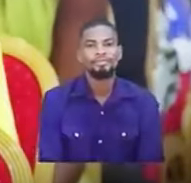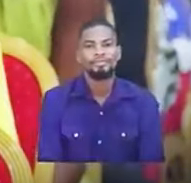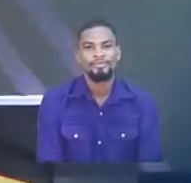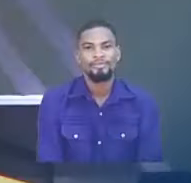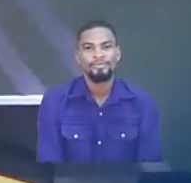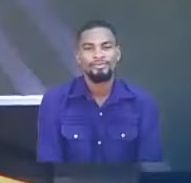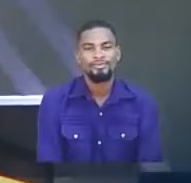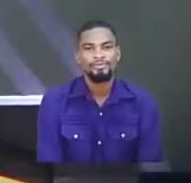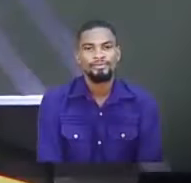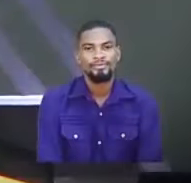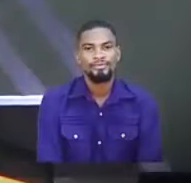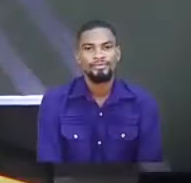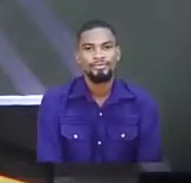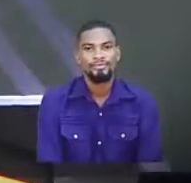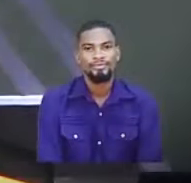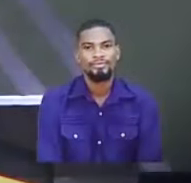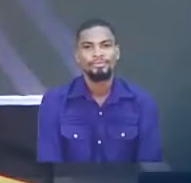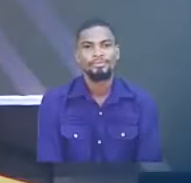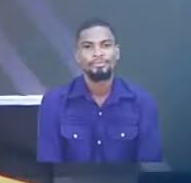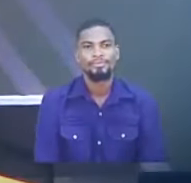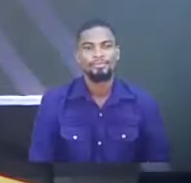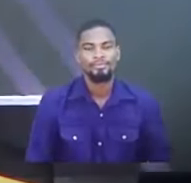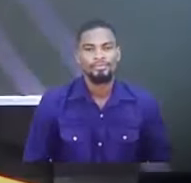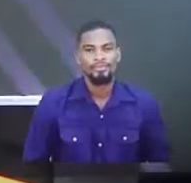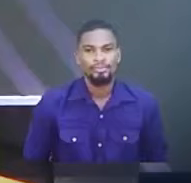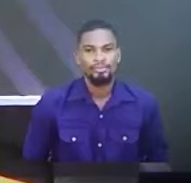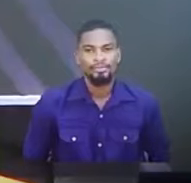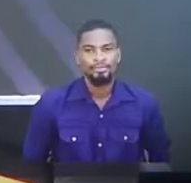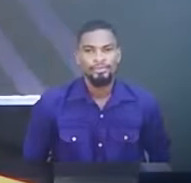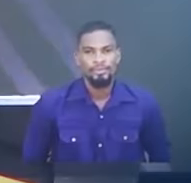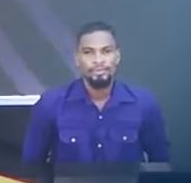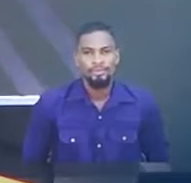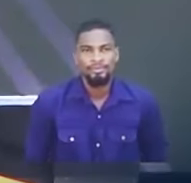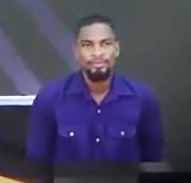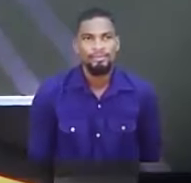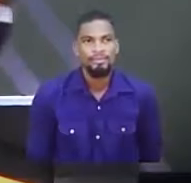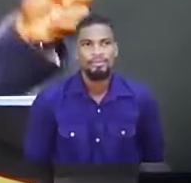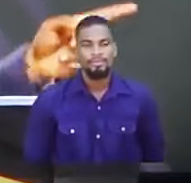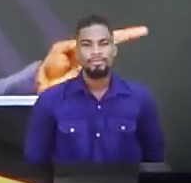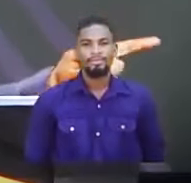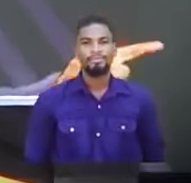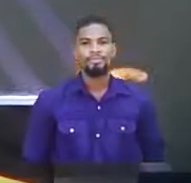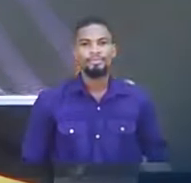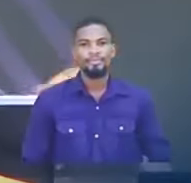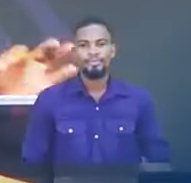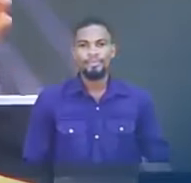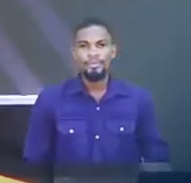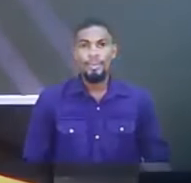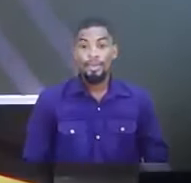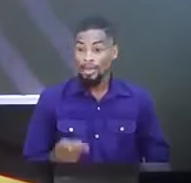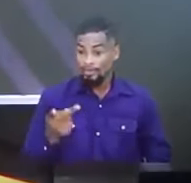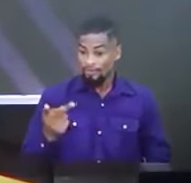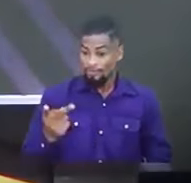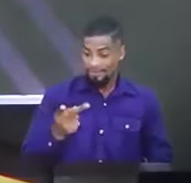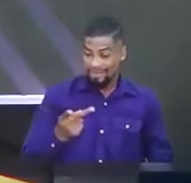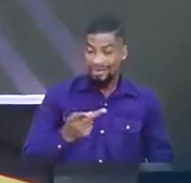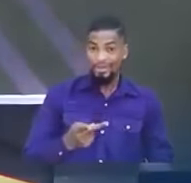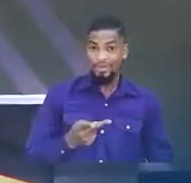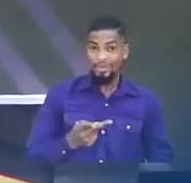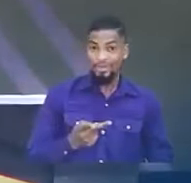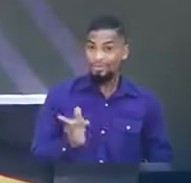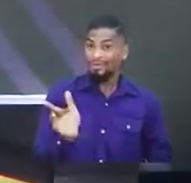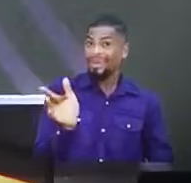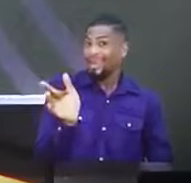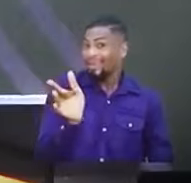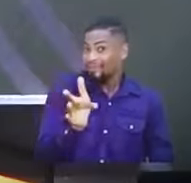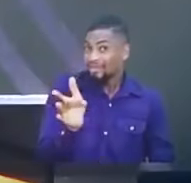So, because the lady is trying to say that now, if you do this and people get to hear, you are the heir to the throne.